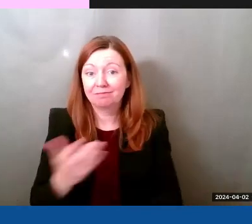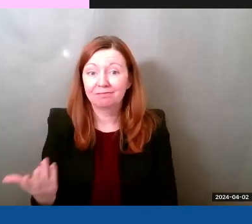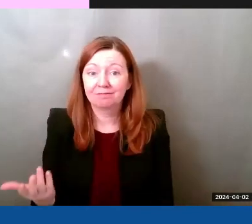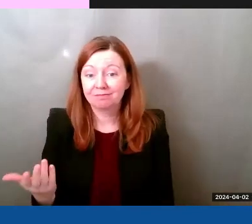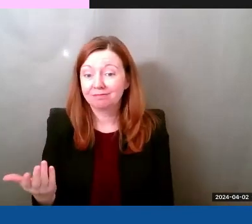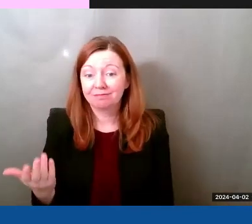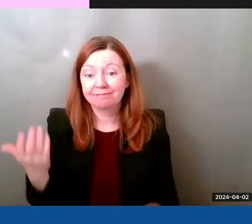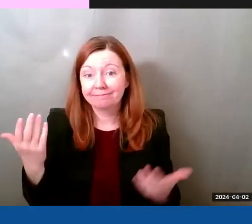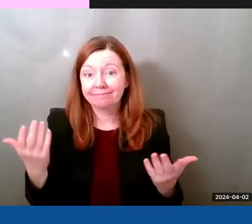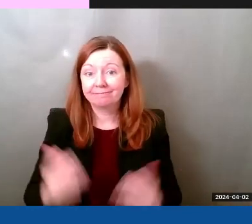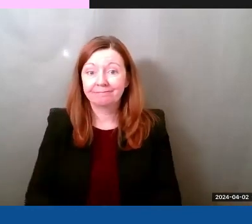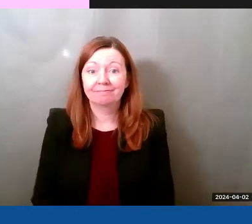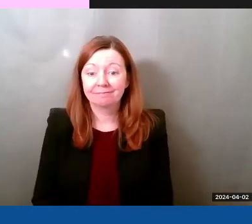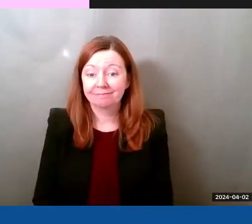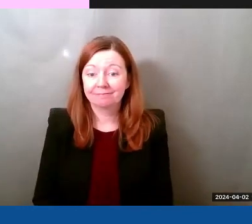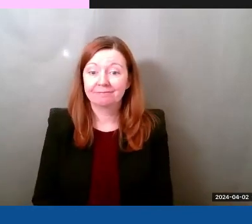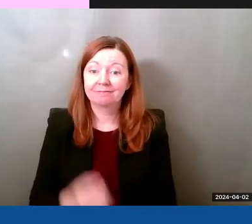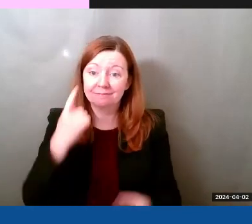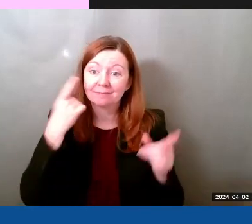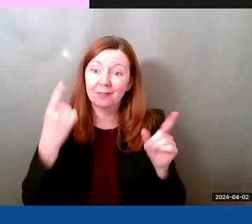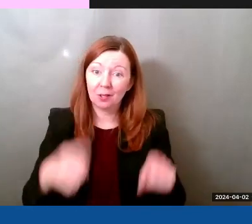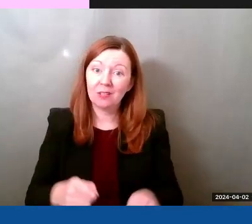Right. Agreed.